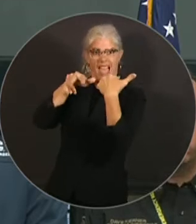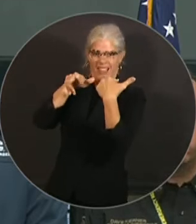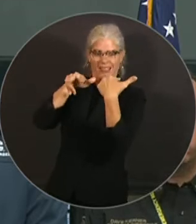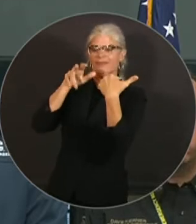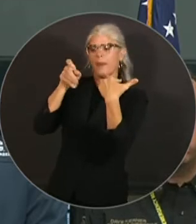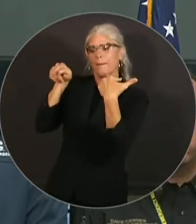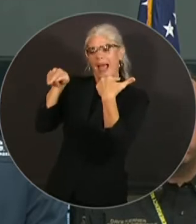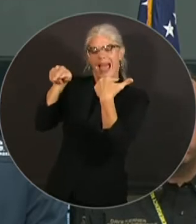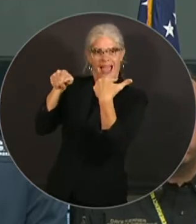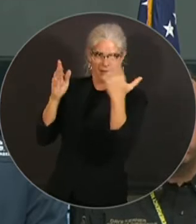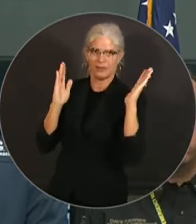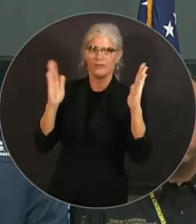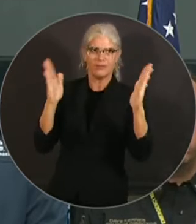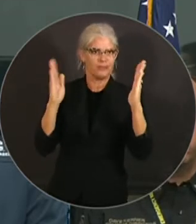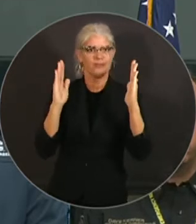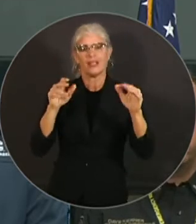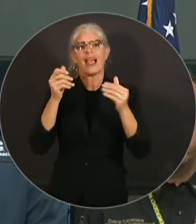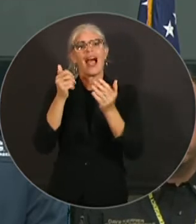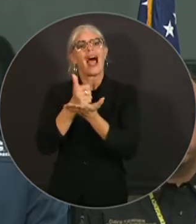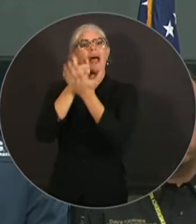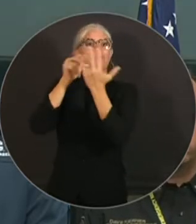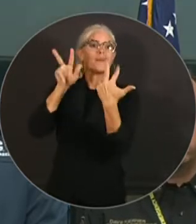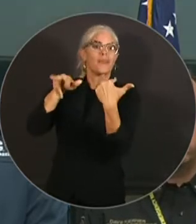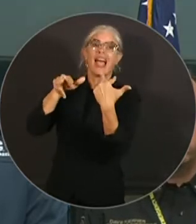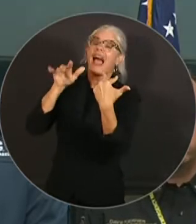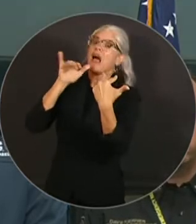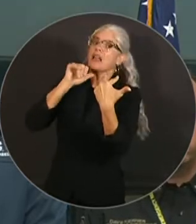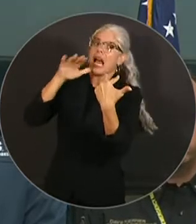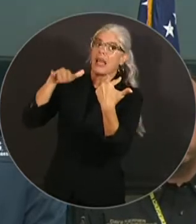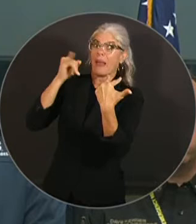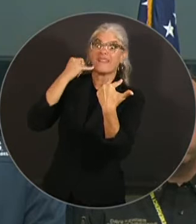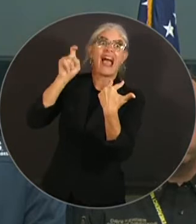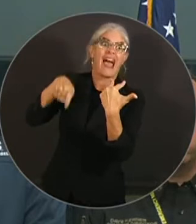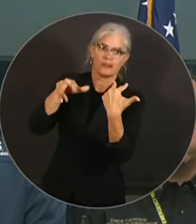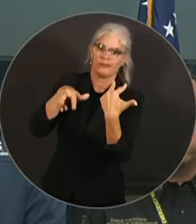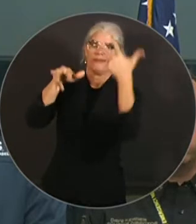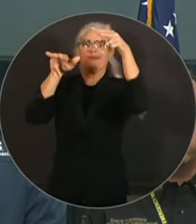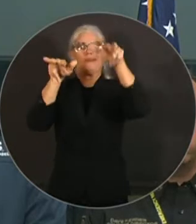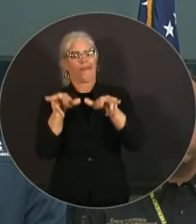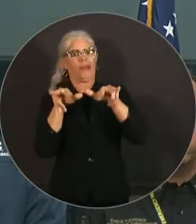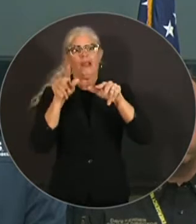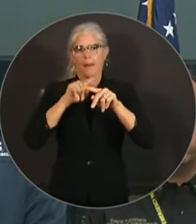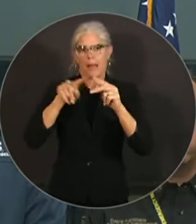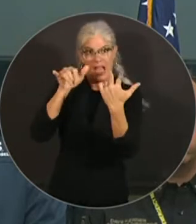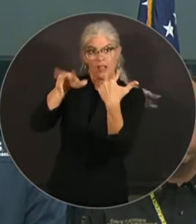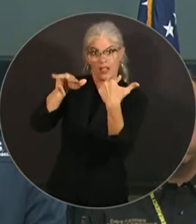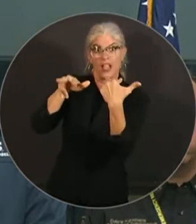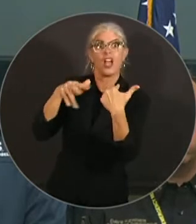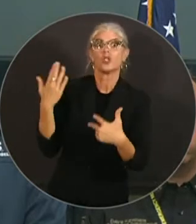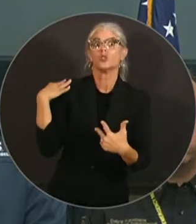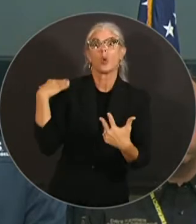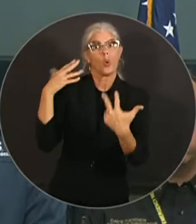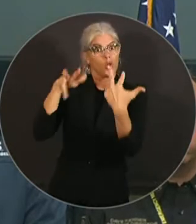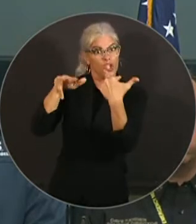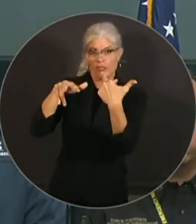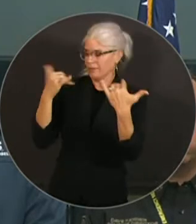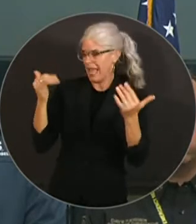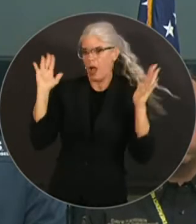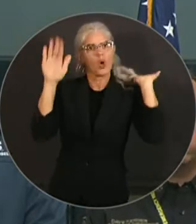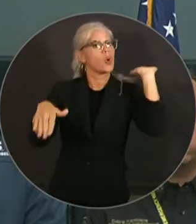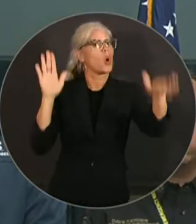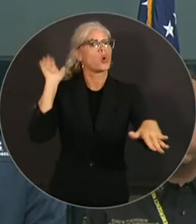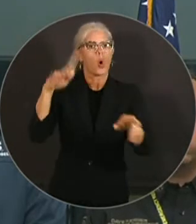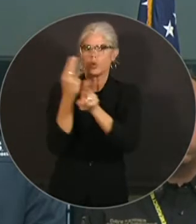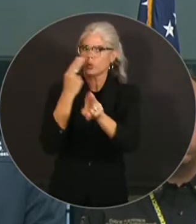ease congestion on I-4 and I-75. So the shoulder is completely open all the